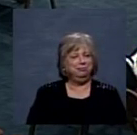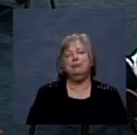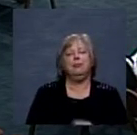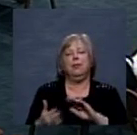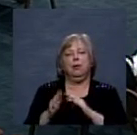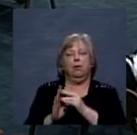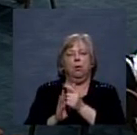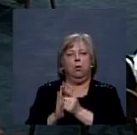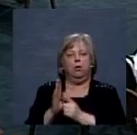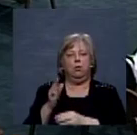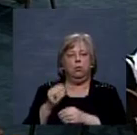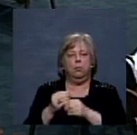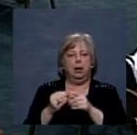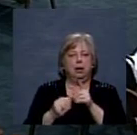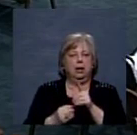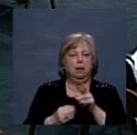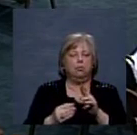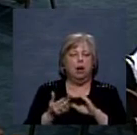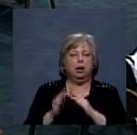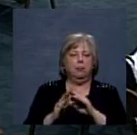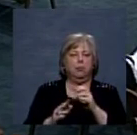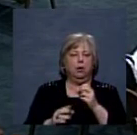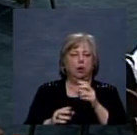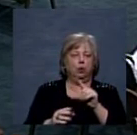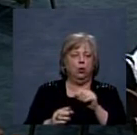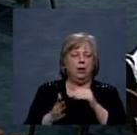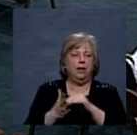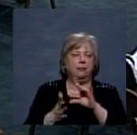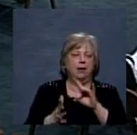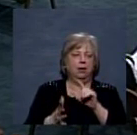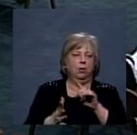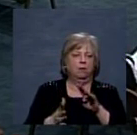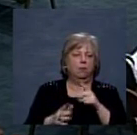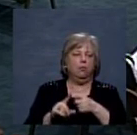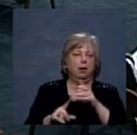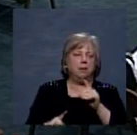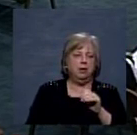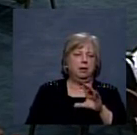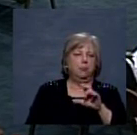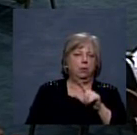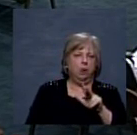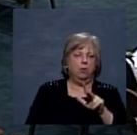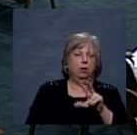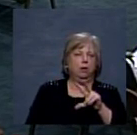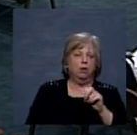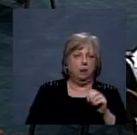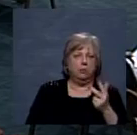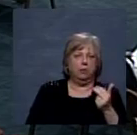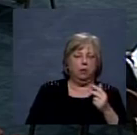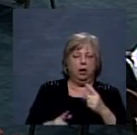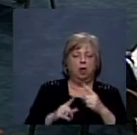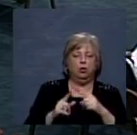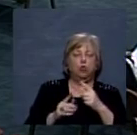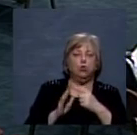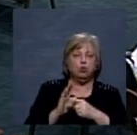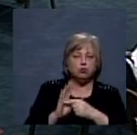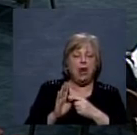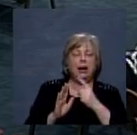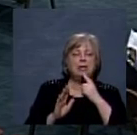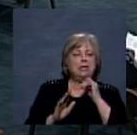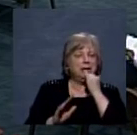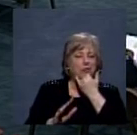An ordinance to amend Little Rock, Arkansas, ordinance number 20,824 of December 23rd, 2013, to correct an inaccurate legal description, to